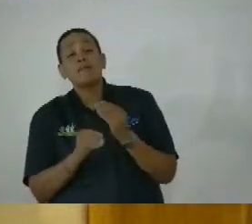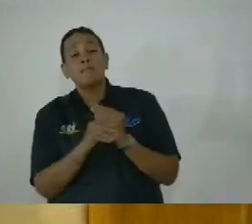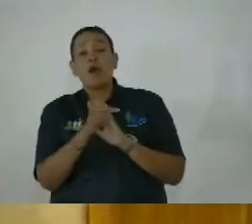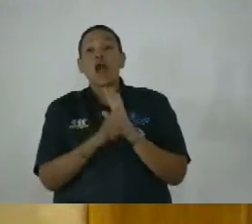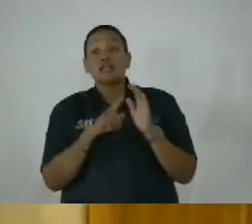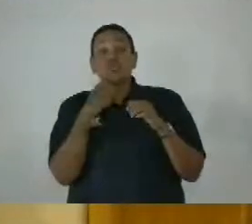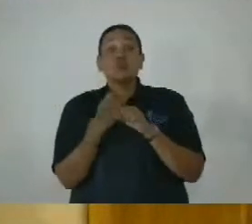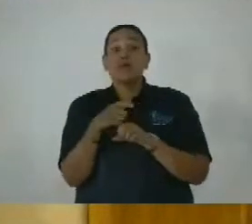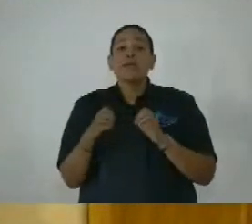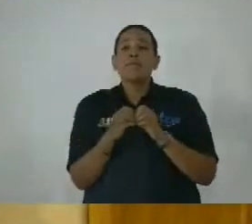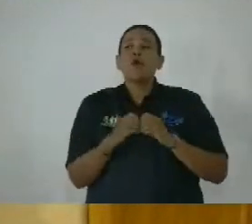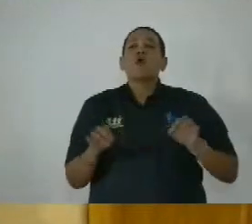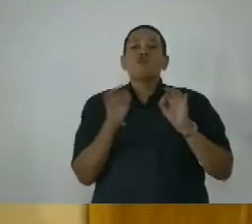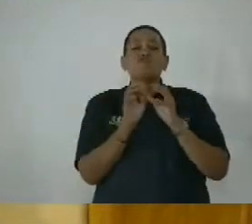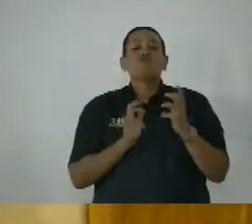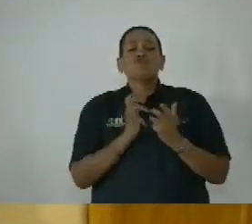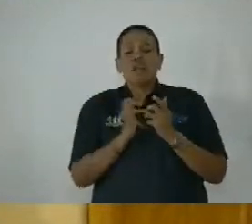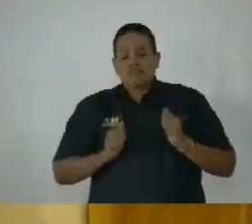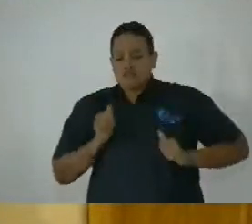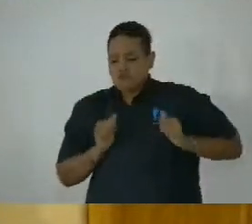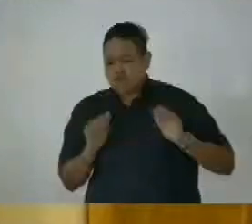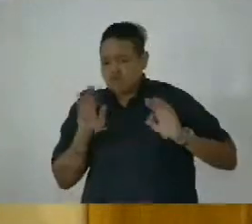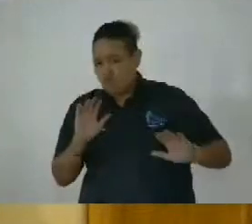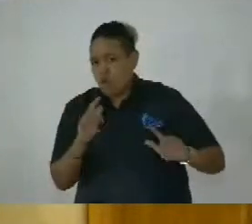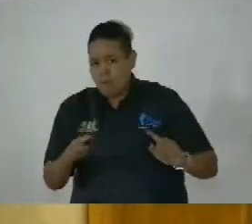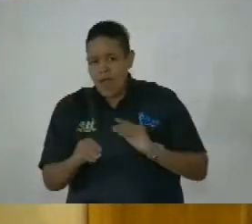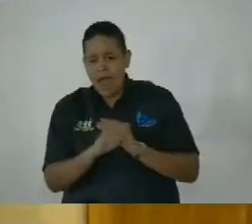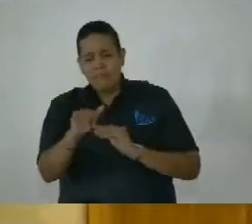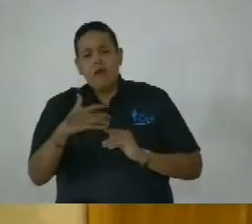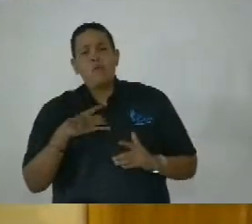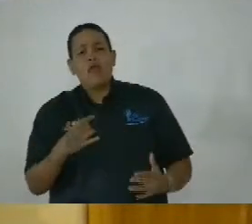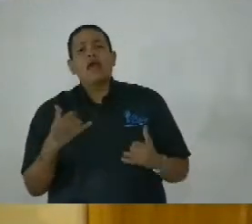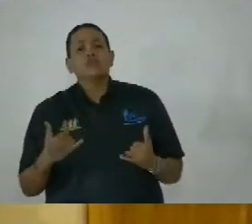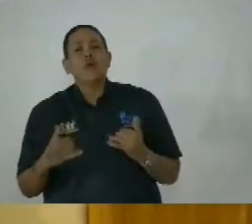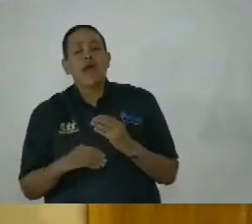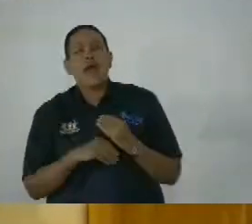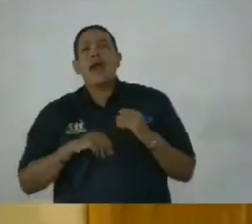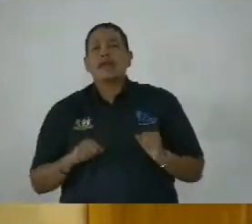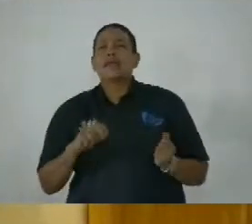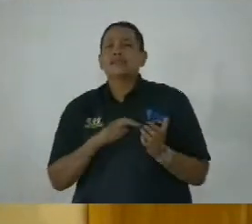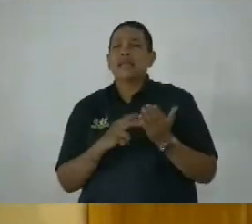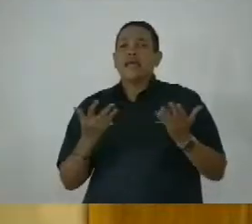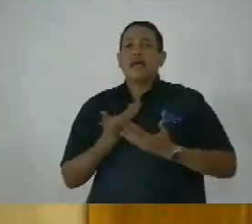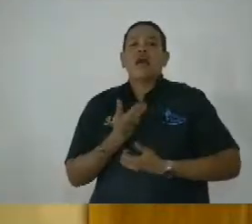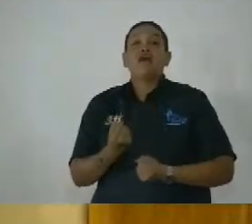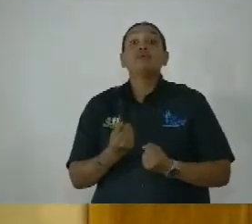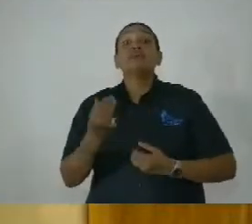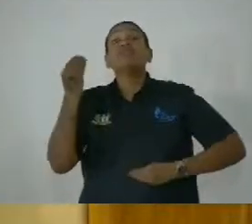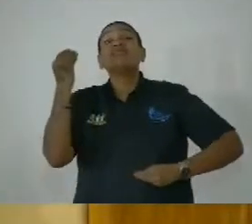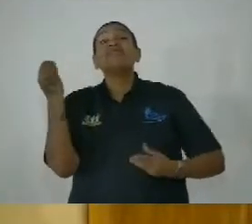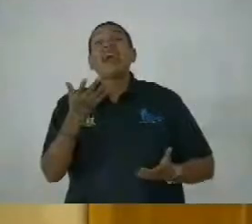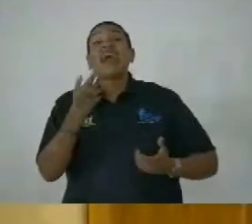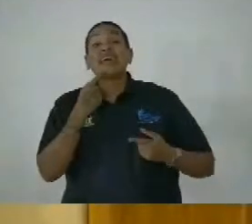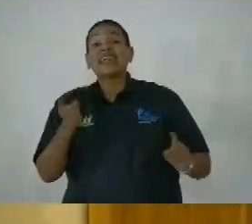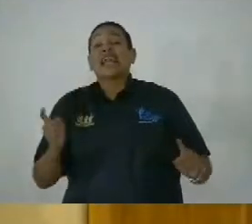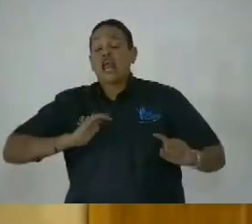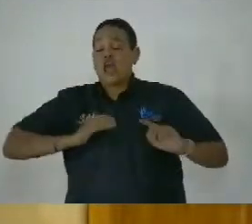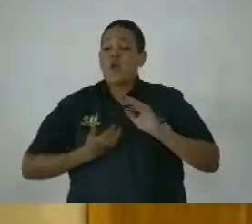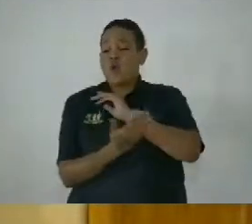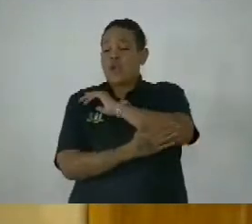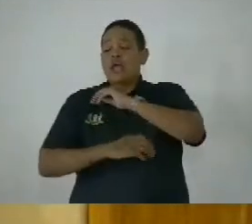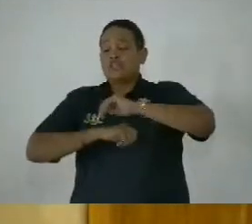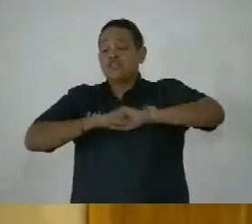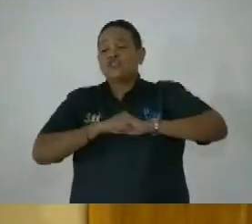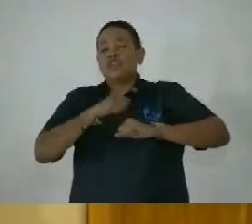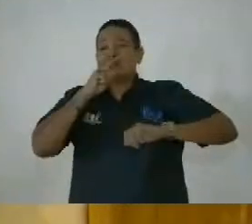to make them more relevant and robust. That is why today I can stand here confidently and declare that our national